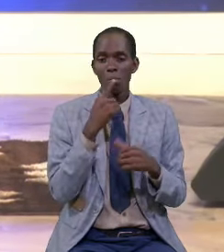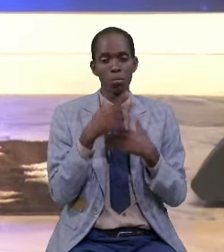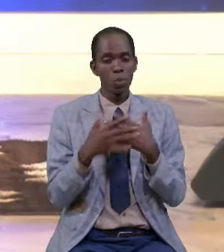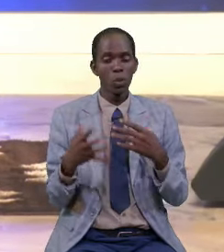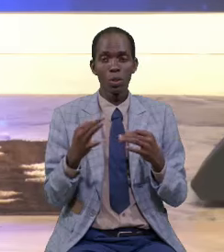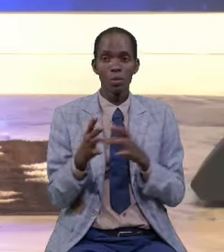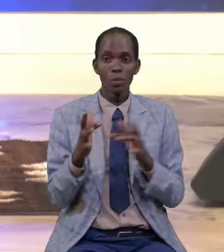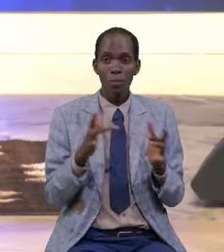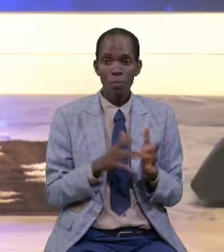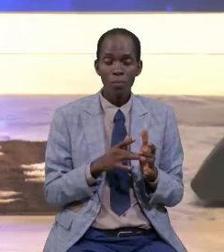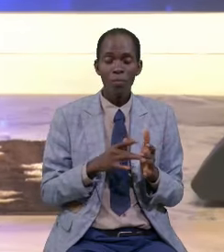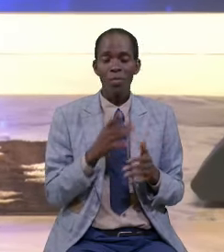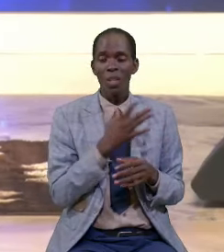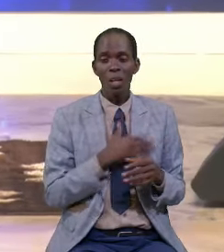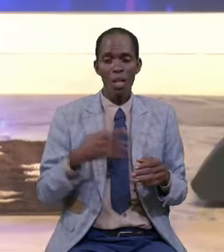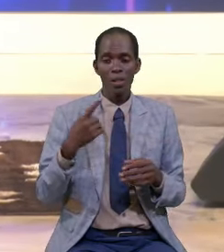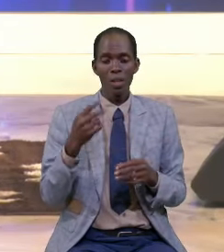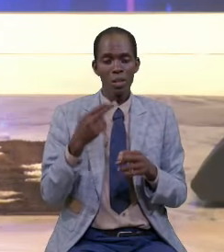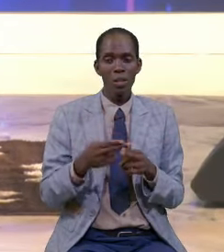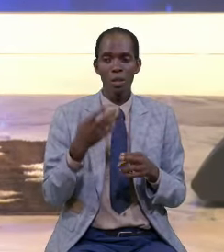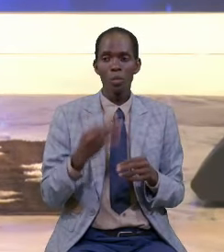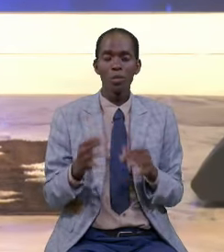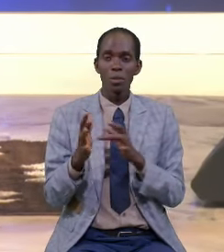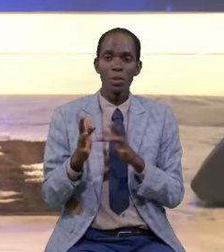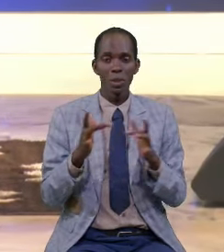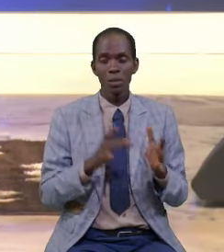and the name of Jesus